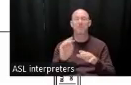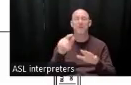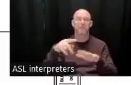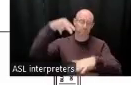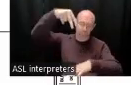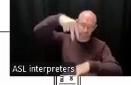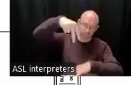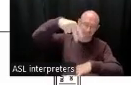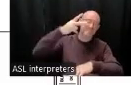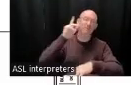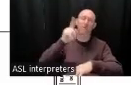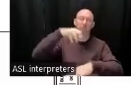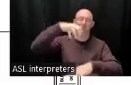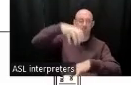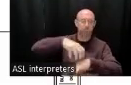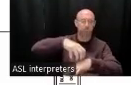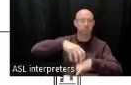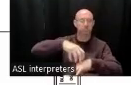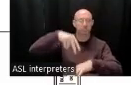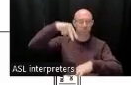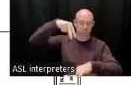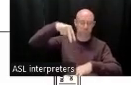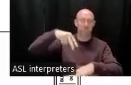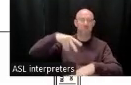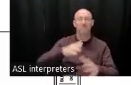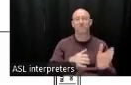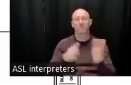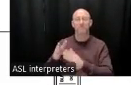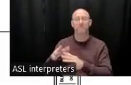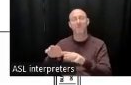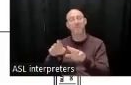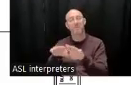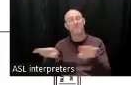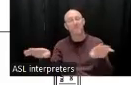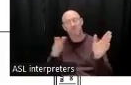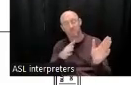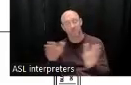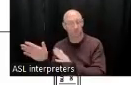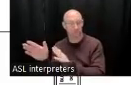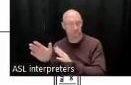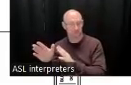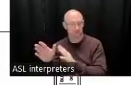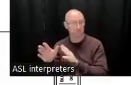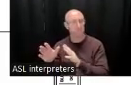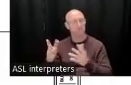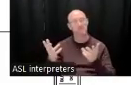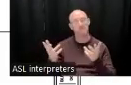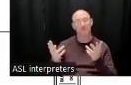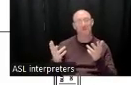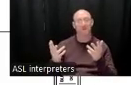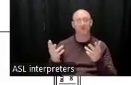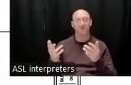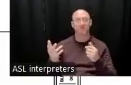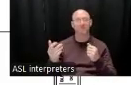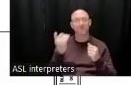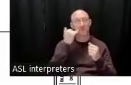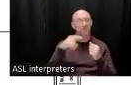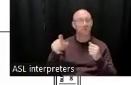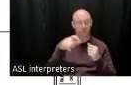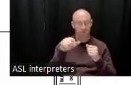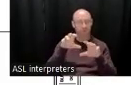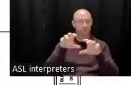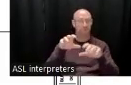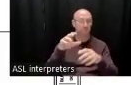important to show how it's located to other buildings, and then even a floor plan. So as relevant, if you can get your hands on